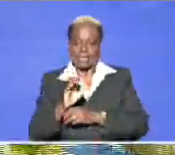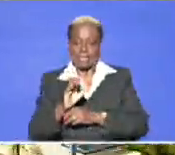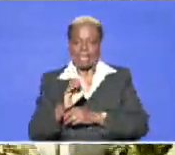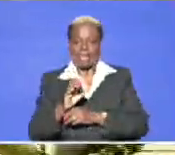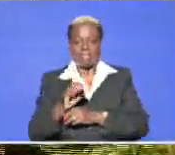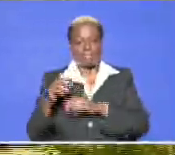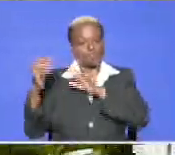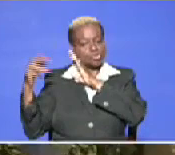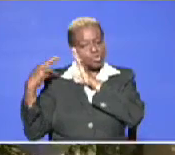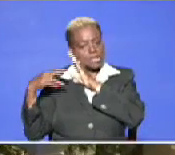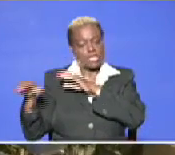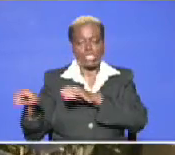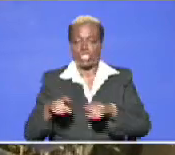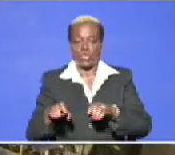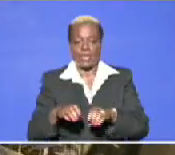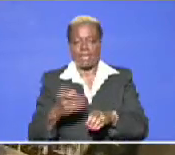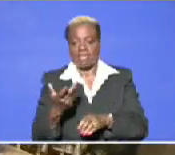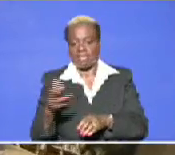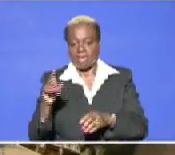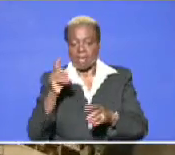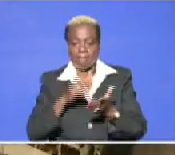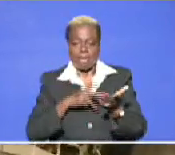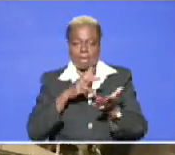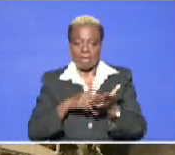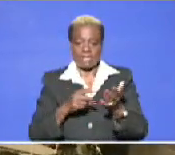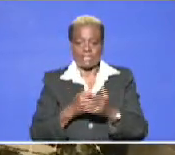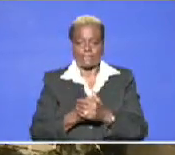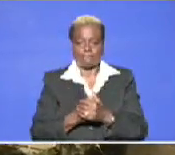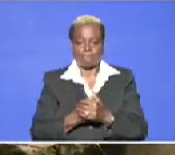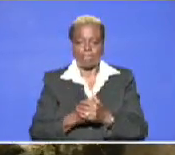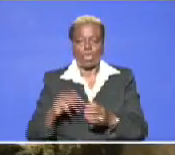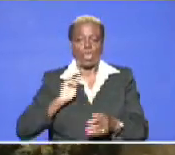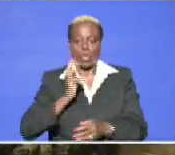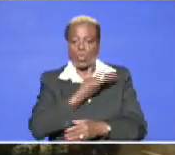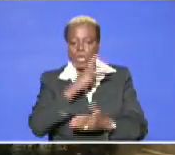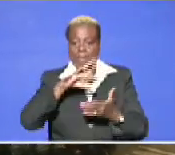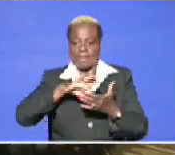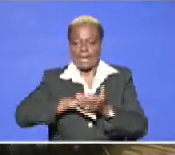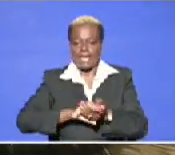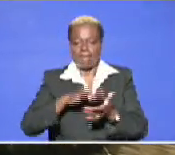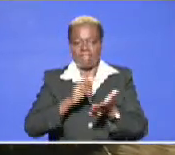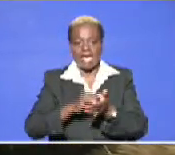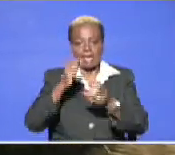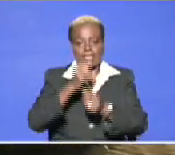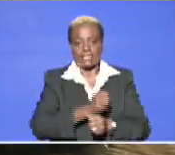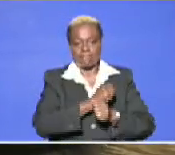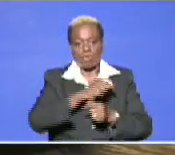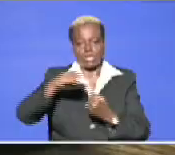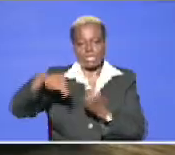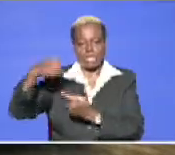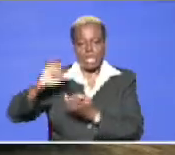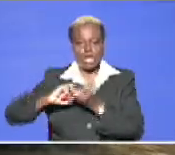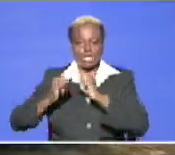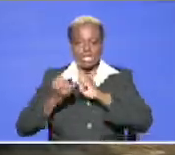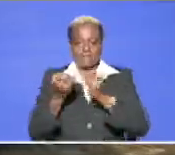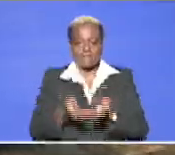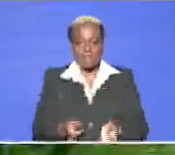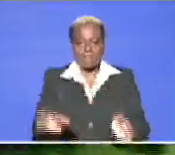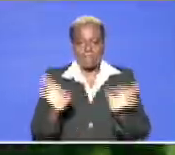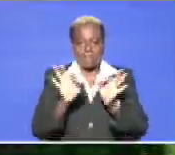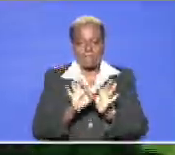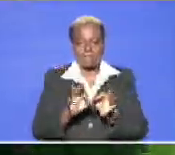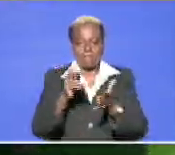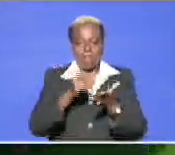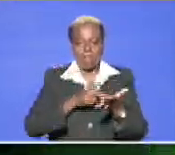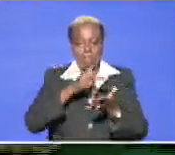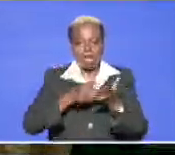part to help the country's booming sports tourism product. We believe that sports tourism is an important and vital component